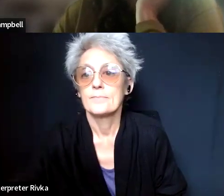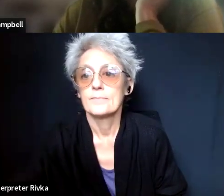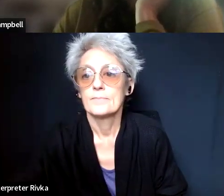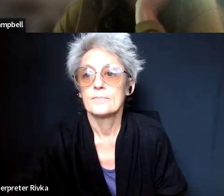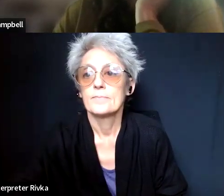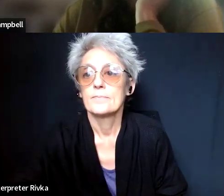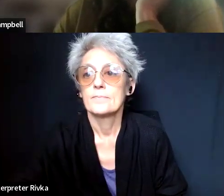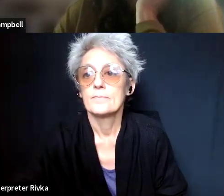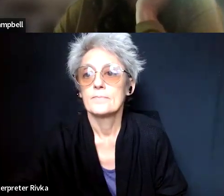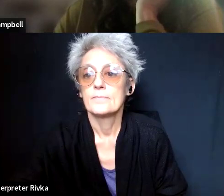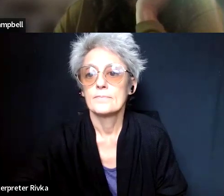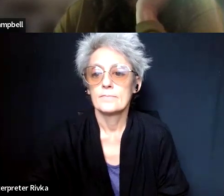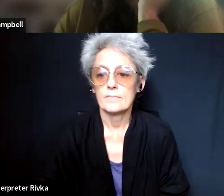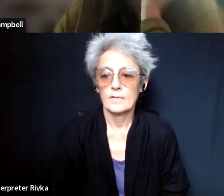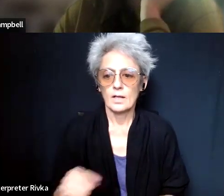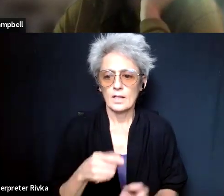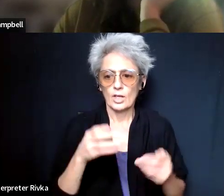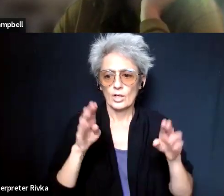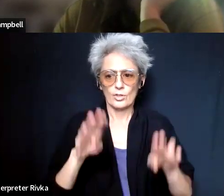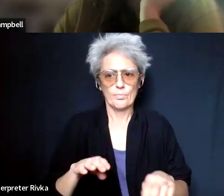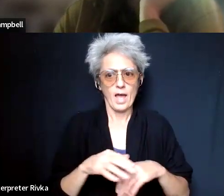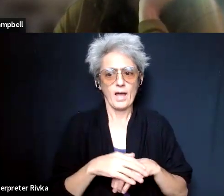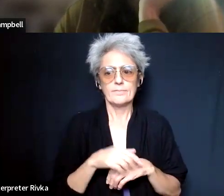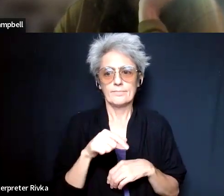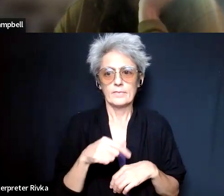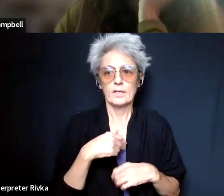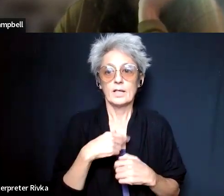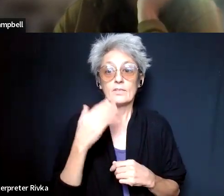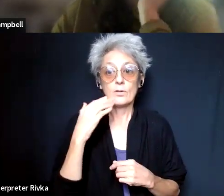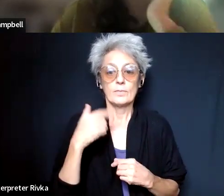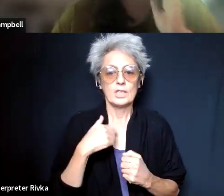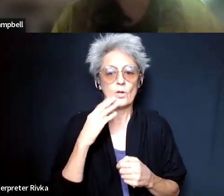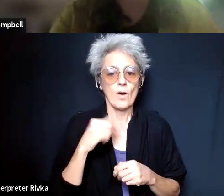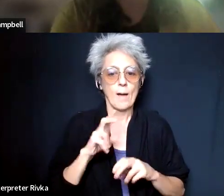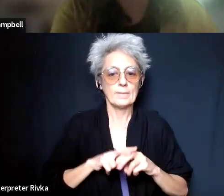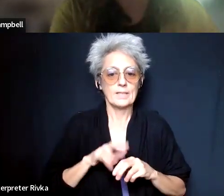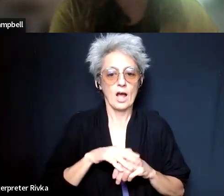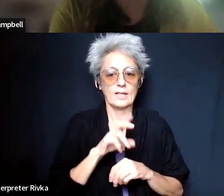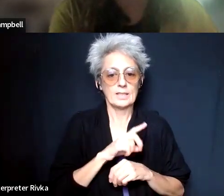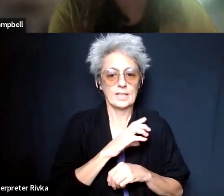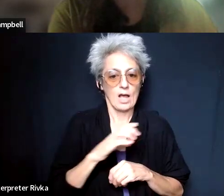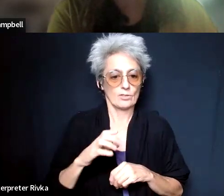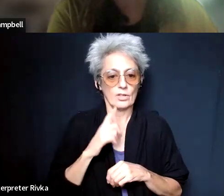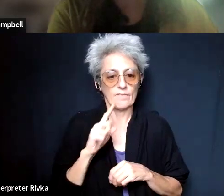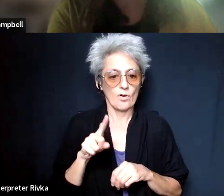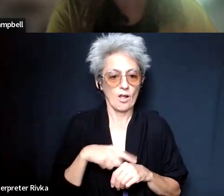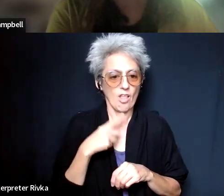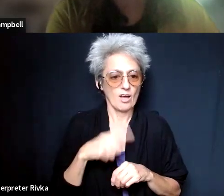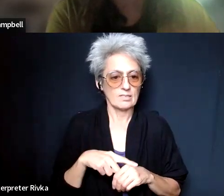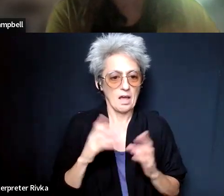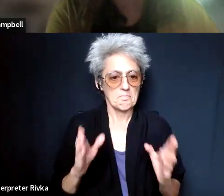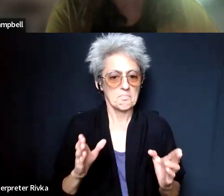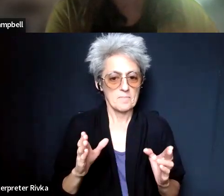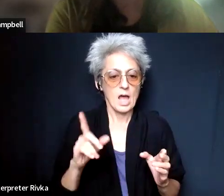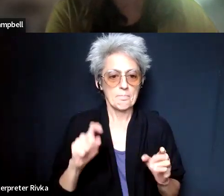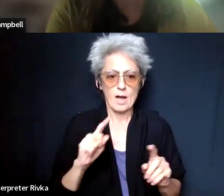You bet. And for those of you who know me, know that I sat on the DD Council for a chunk of time, and I have to respond